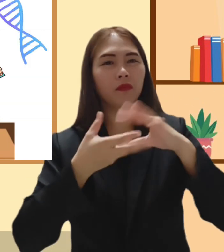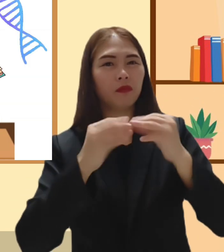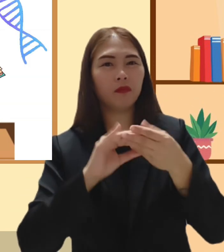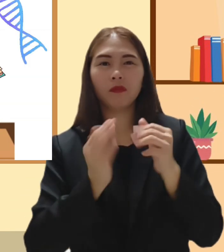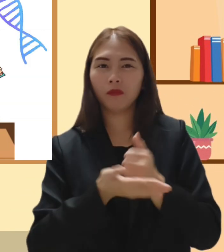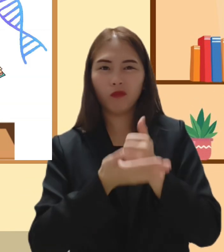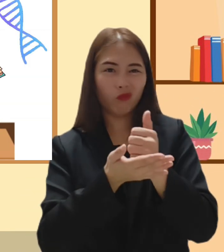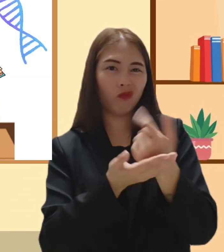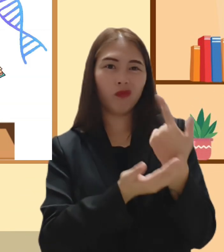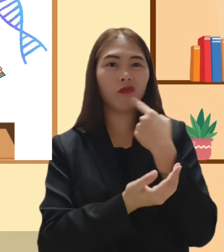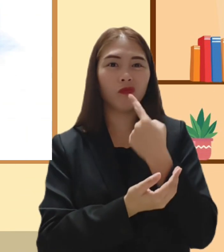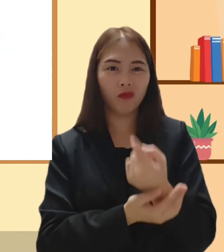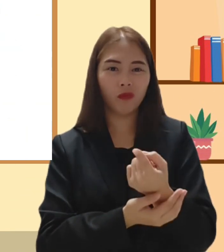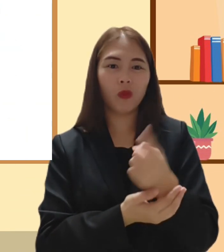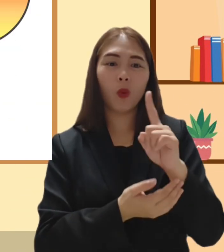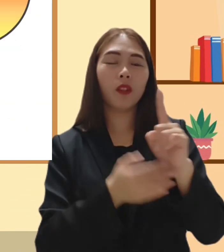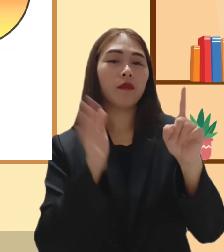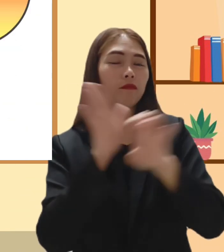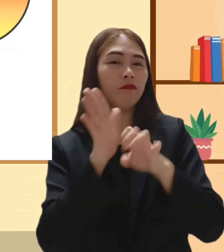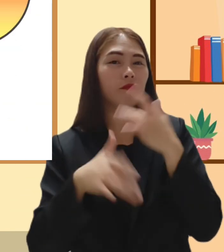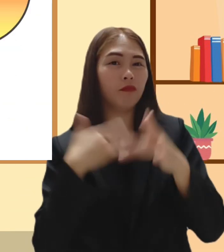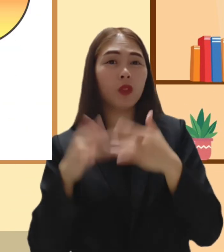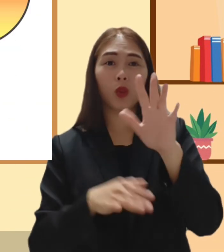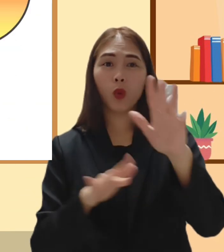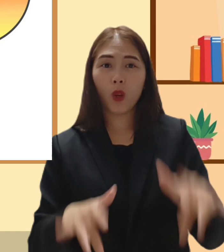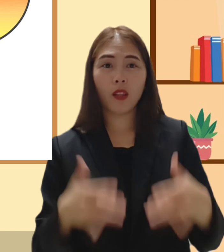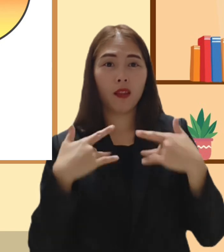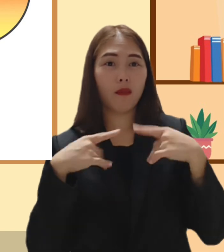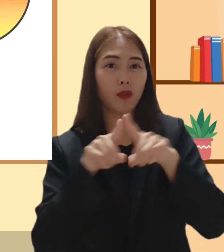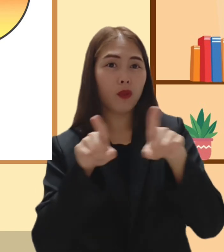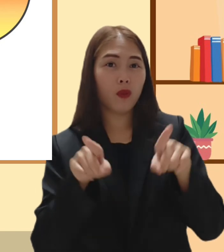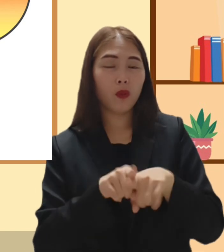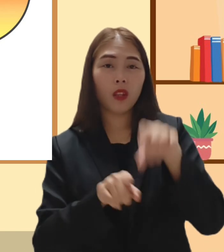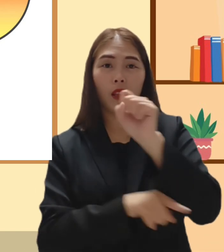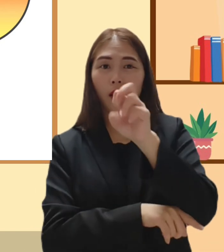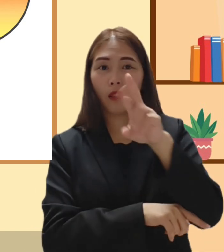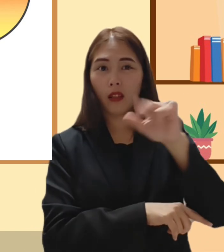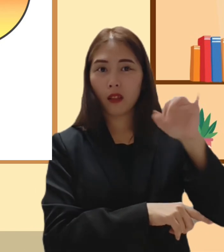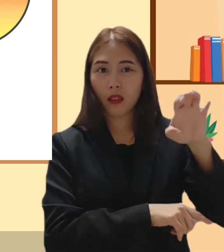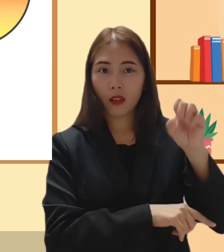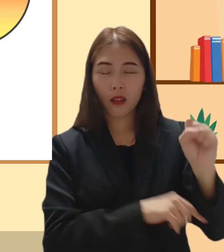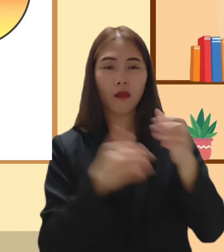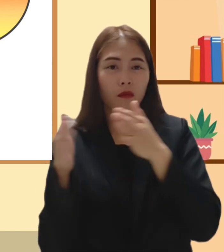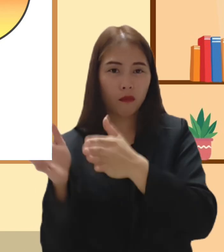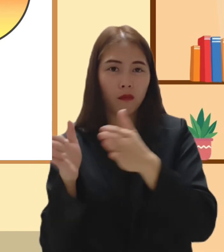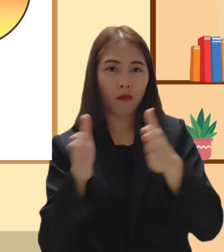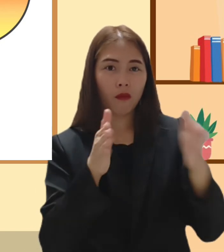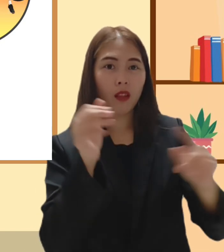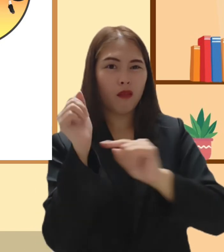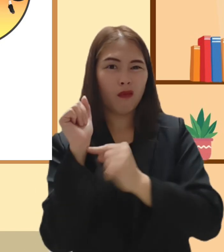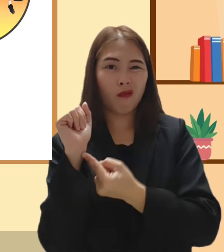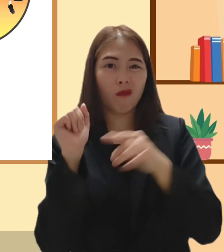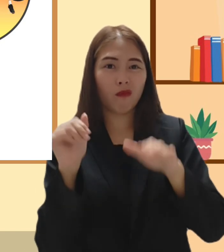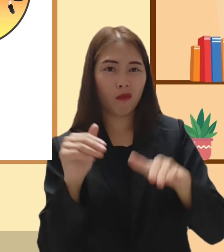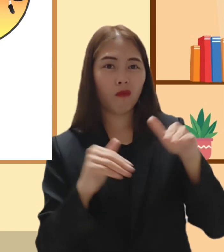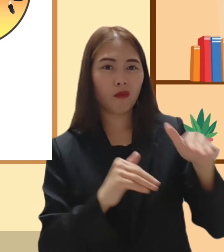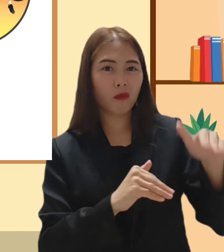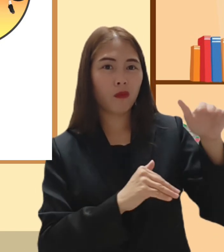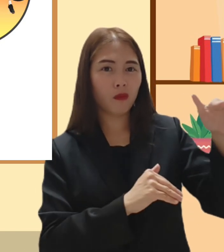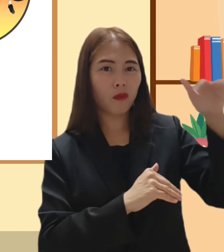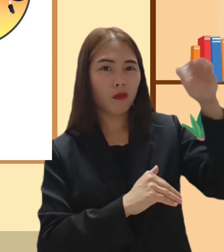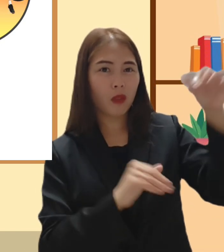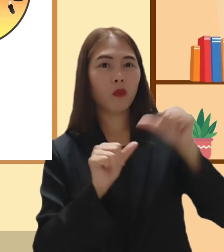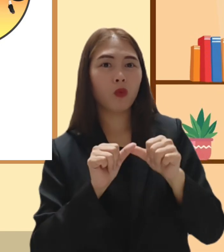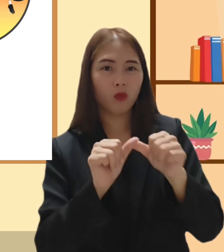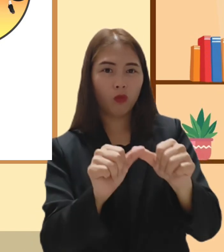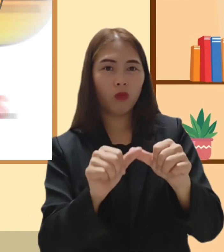science, and even in the stories we tell. But here's the exciting part. Your life is also a series because even the smallest start can grow